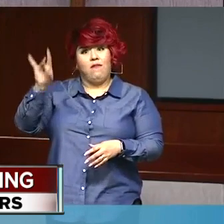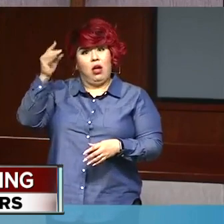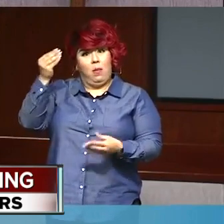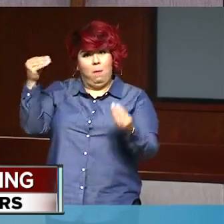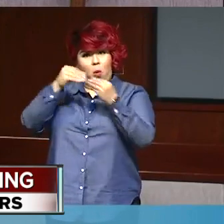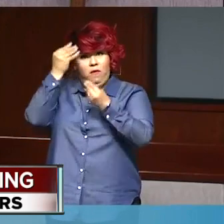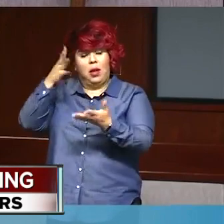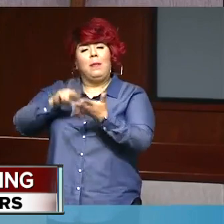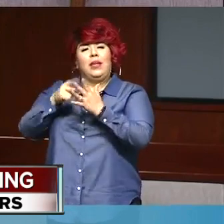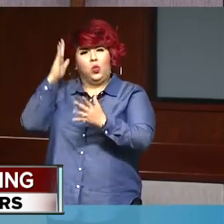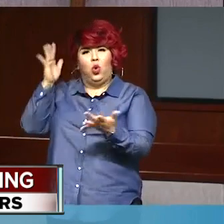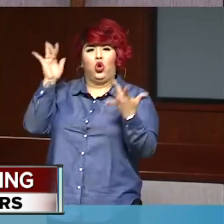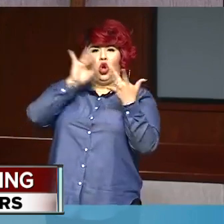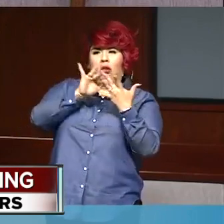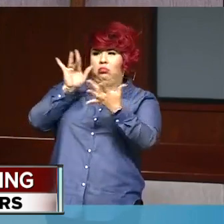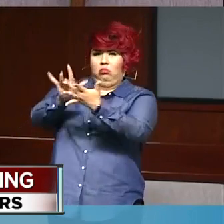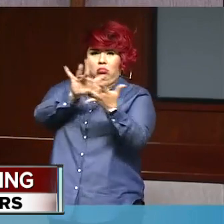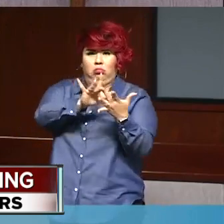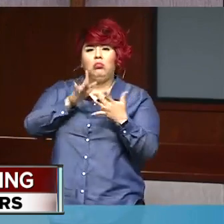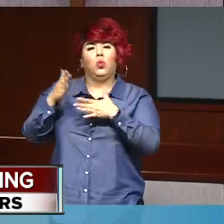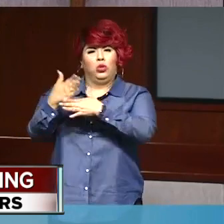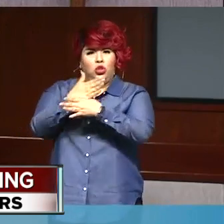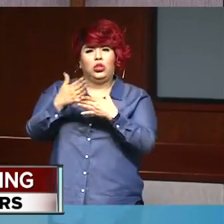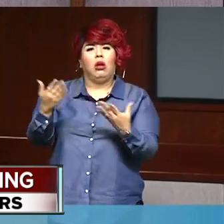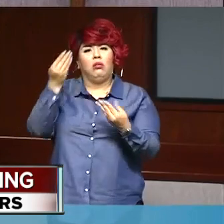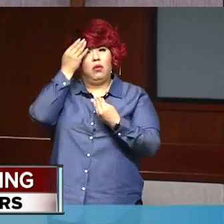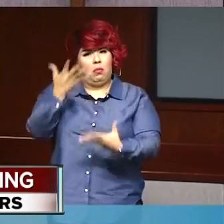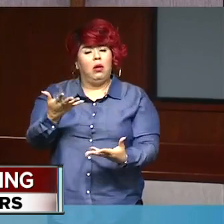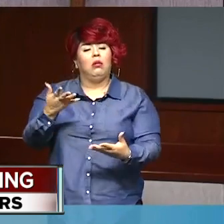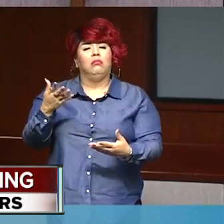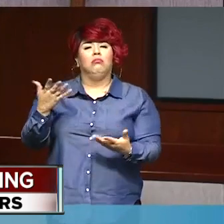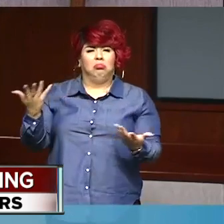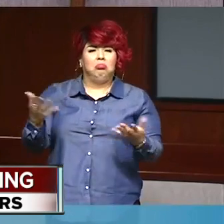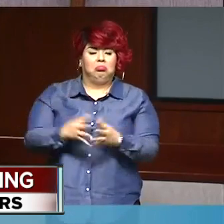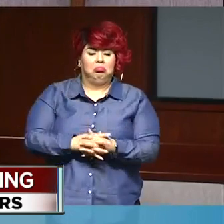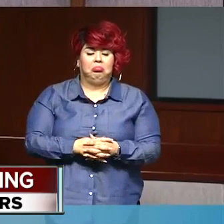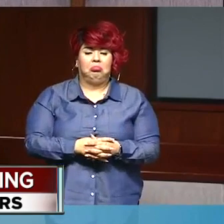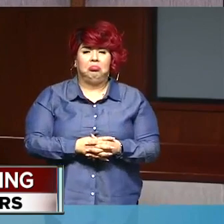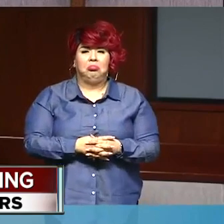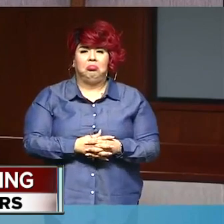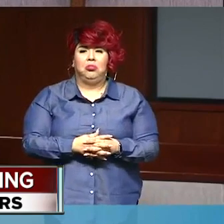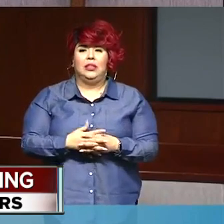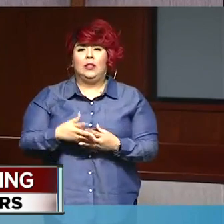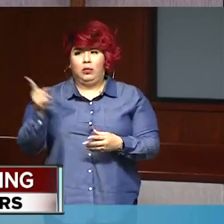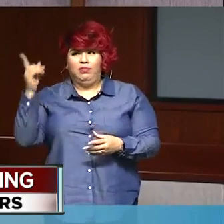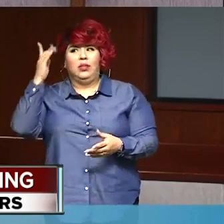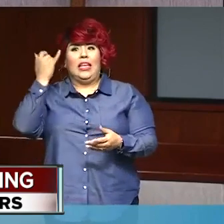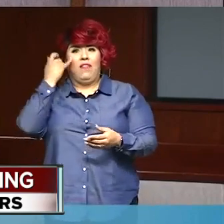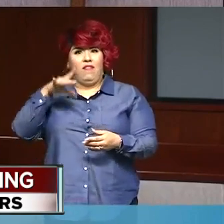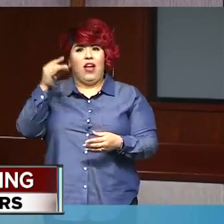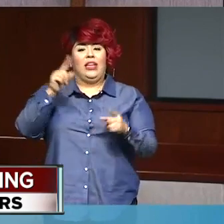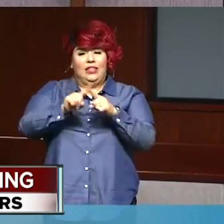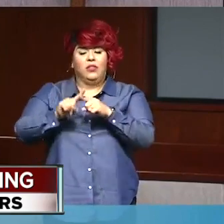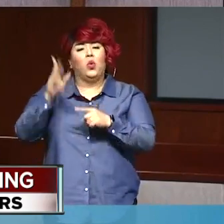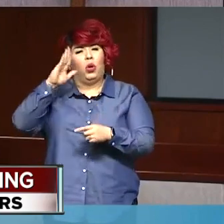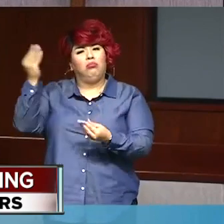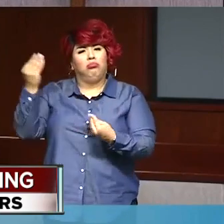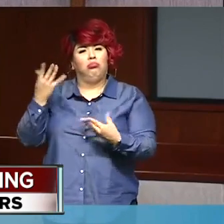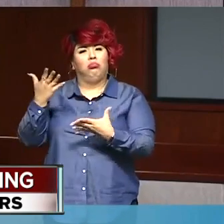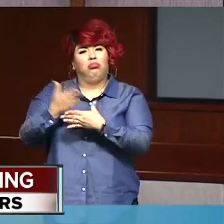hospitals through us to get information like that as they continue to look into differences in patients with COVID-19. Thank